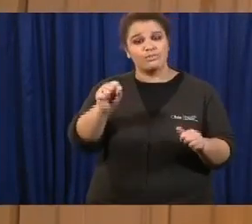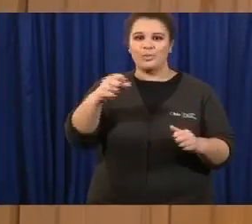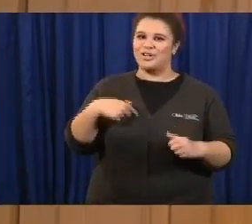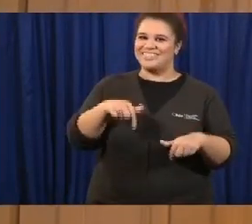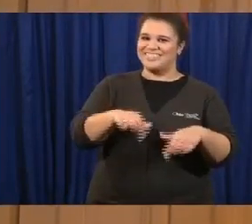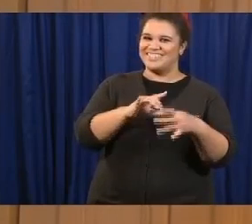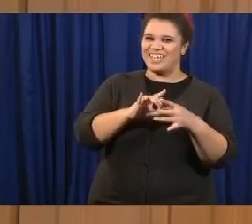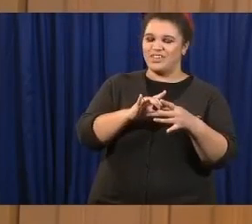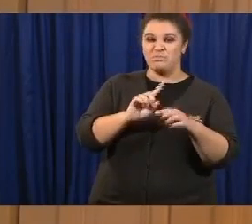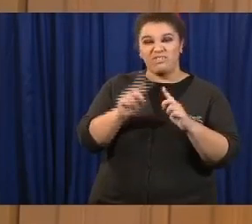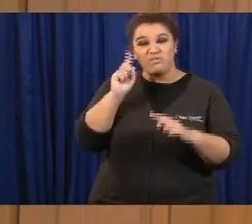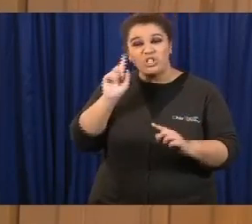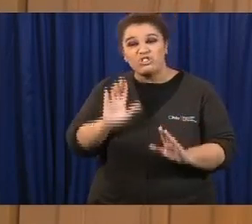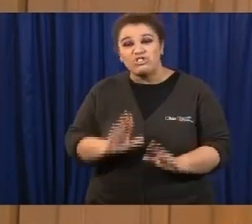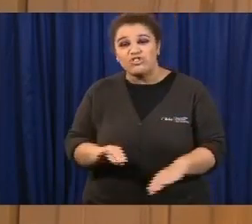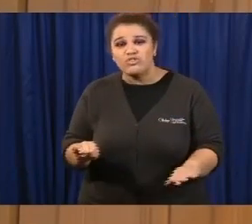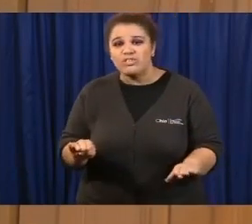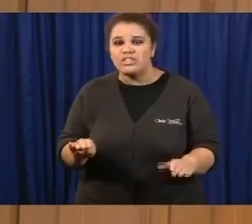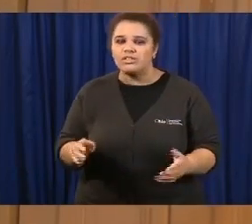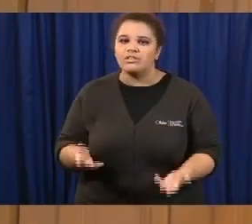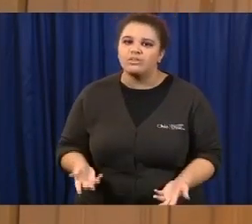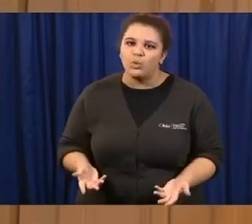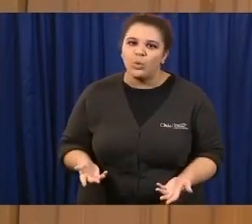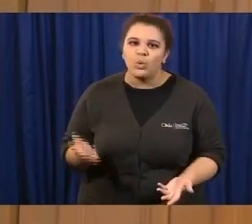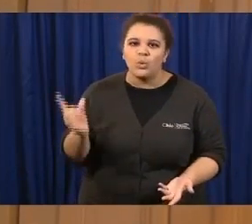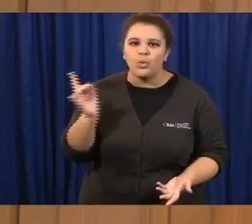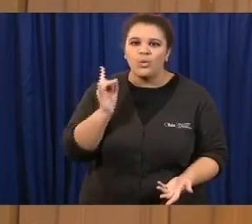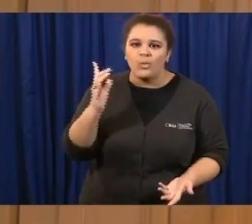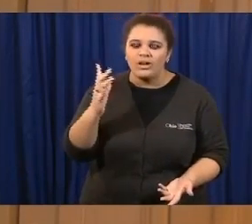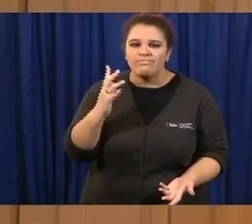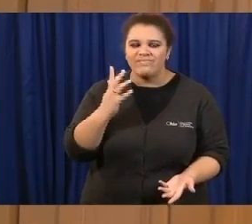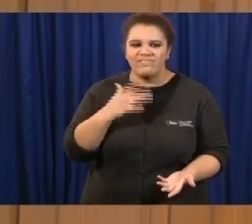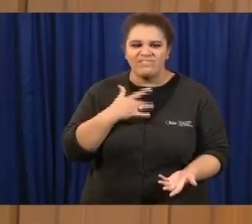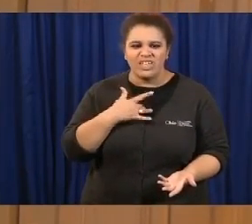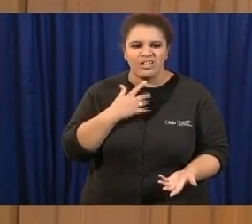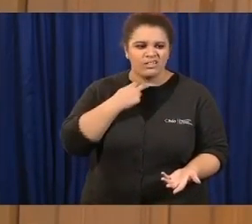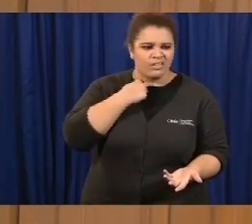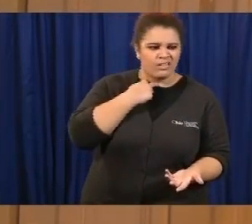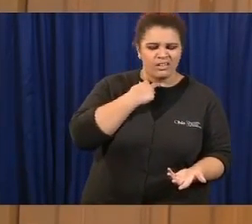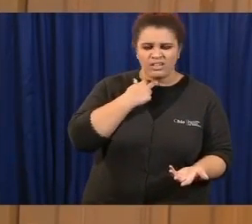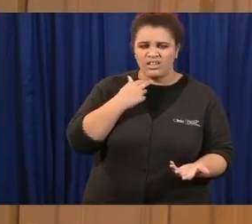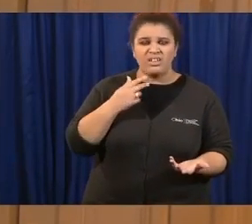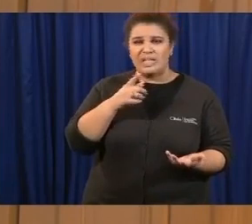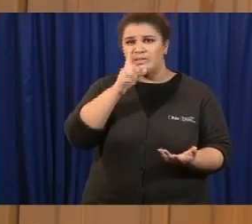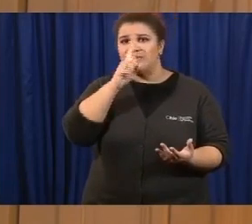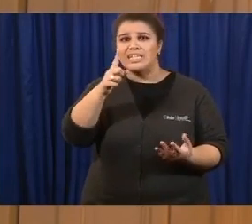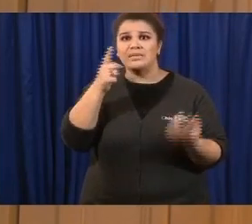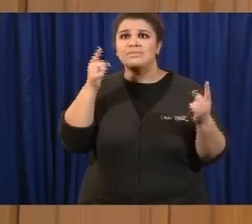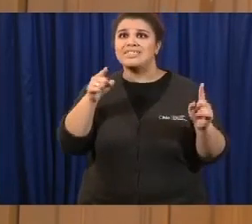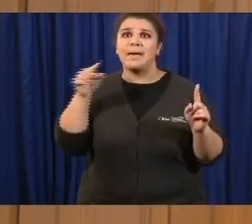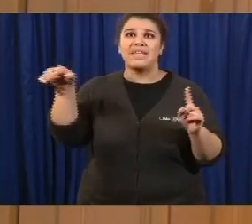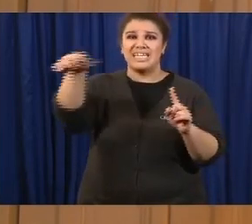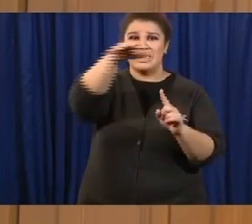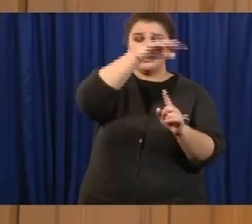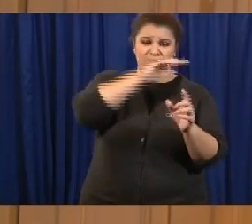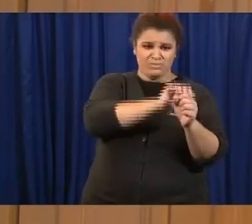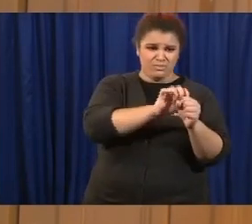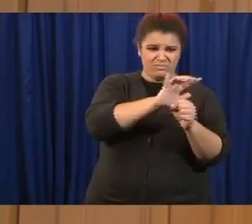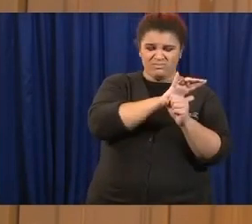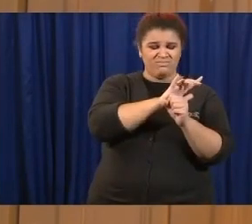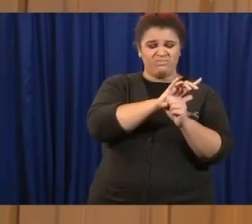it. What would you say to the kids who are sort of stuck at home and don't really understand what's going on and how long this is going to